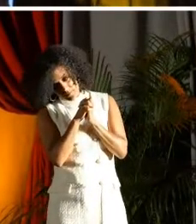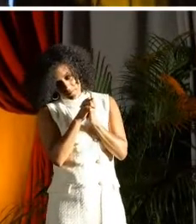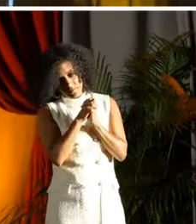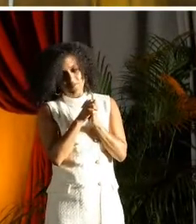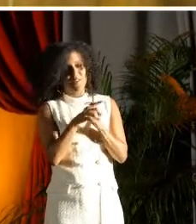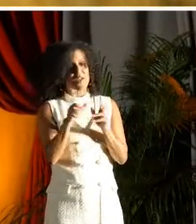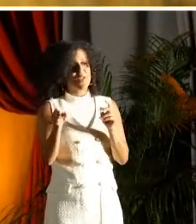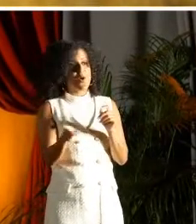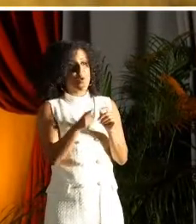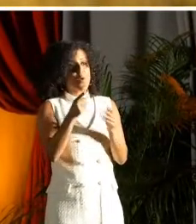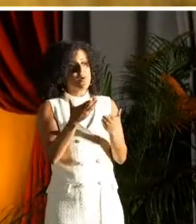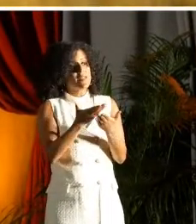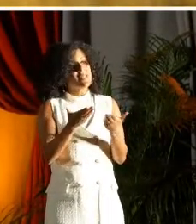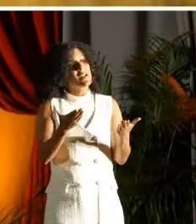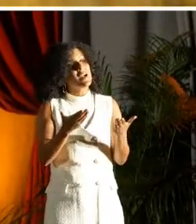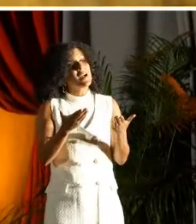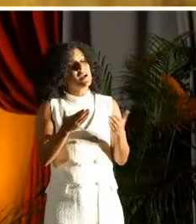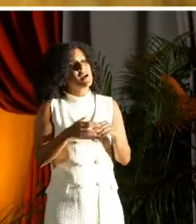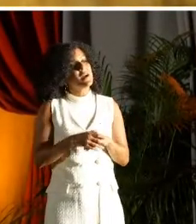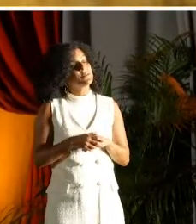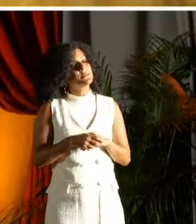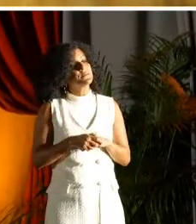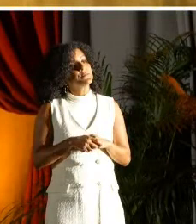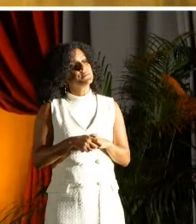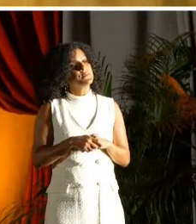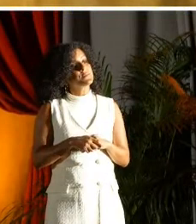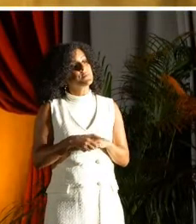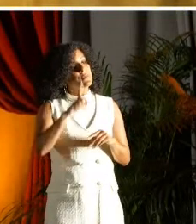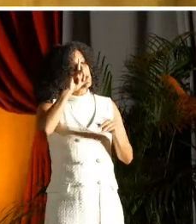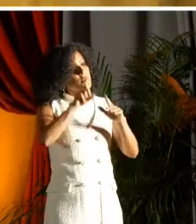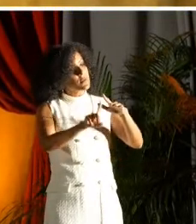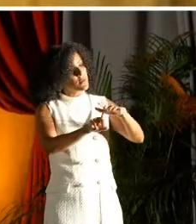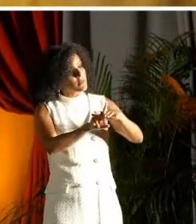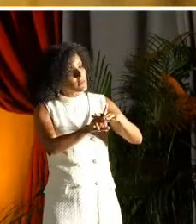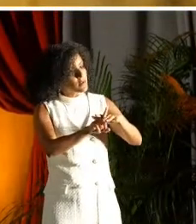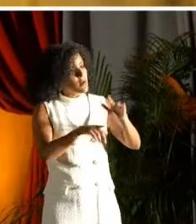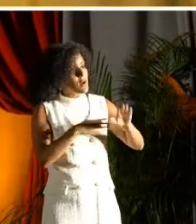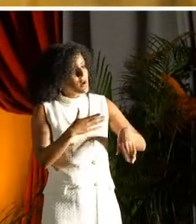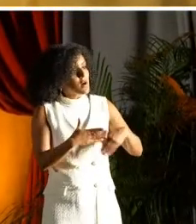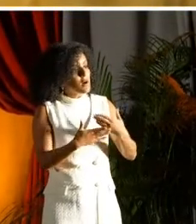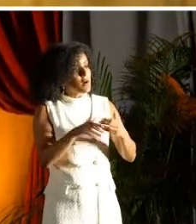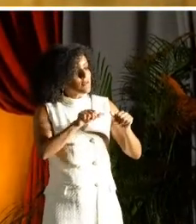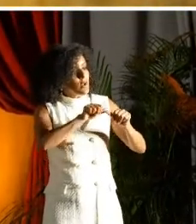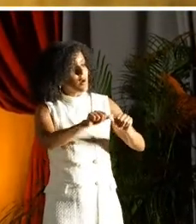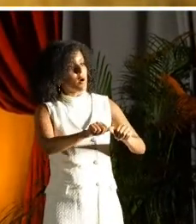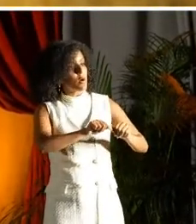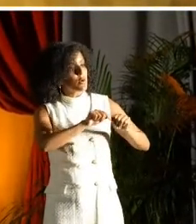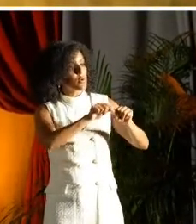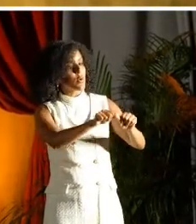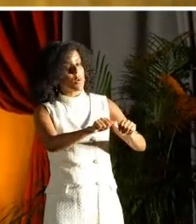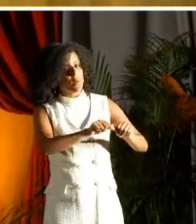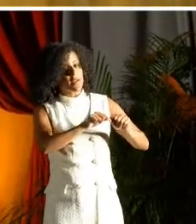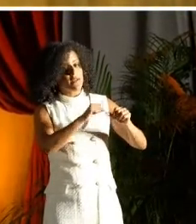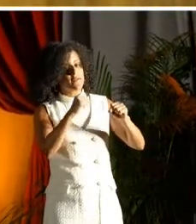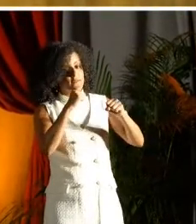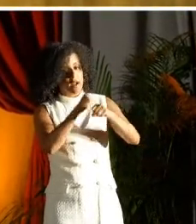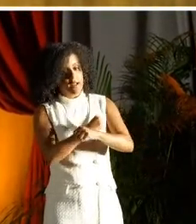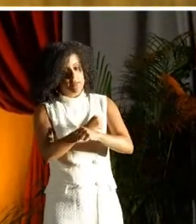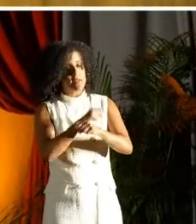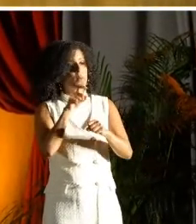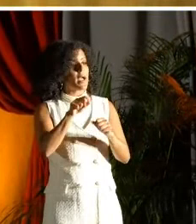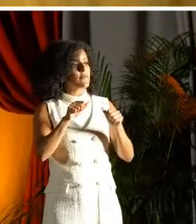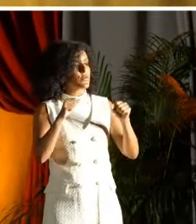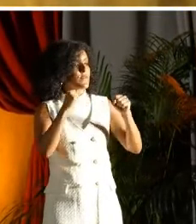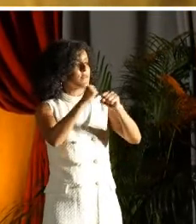The only thing that I think about is all of the ongoing fights, the fights that we are having to